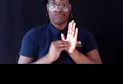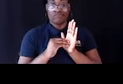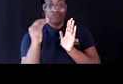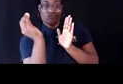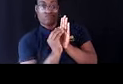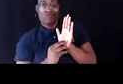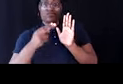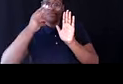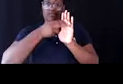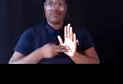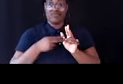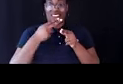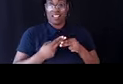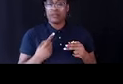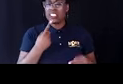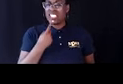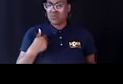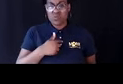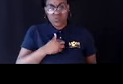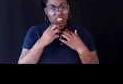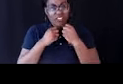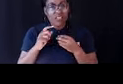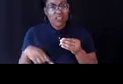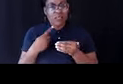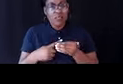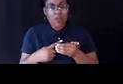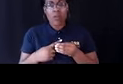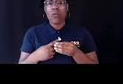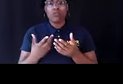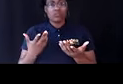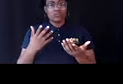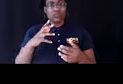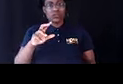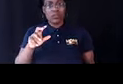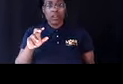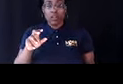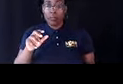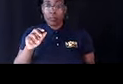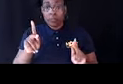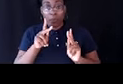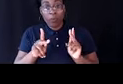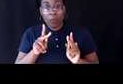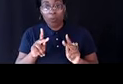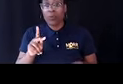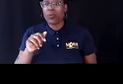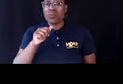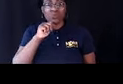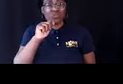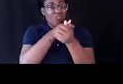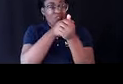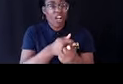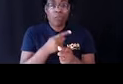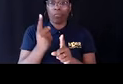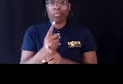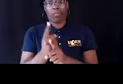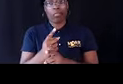the livelihood and the well-being of a gender non-conforming person in the 1890s, right? And so this